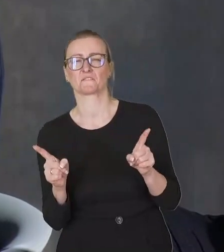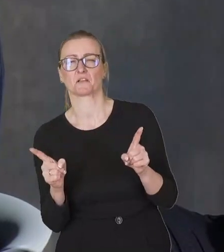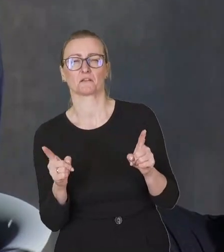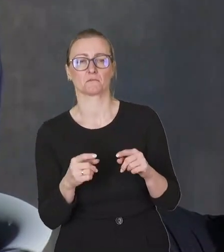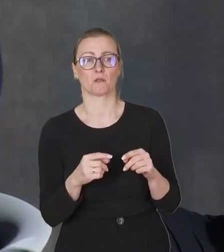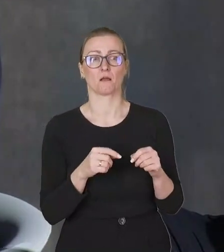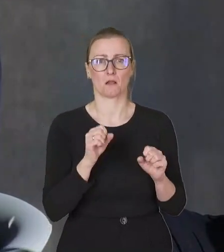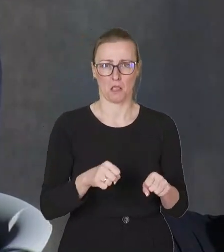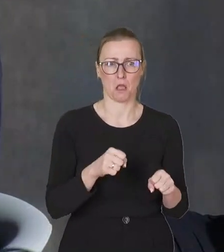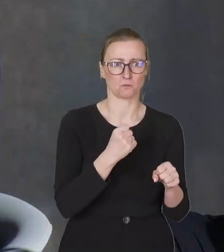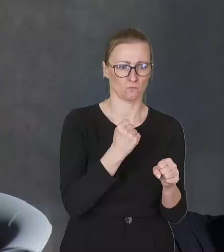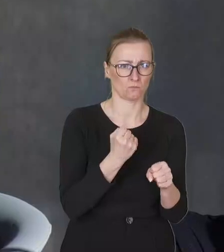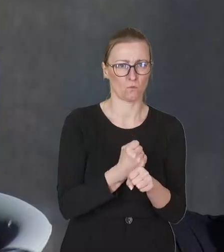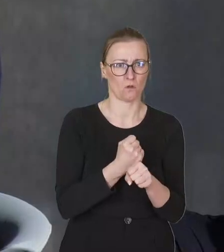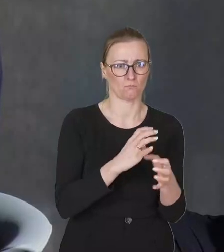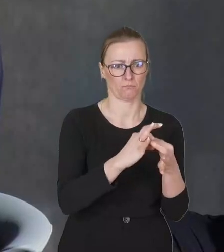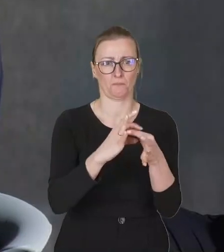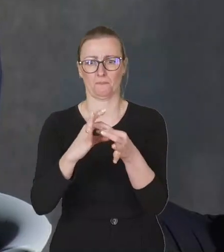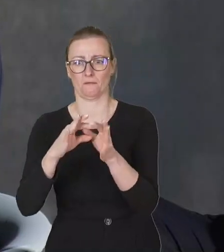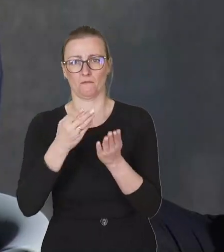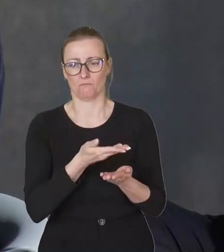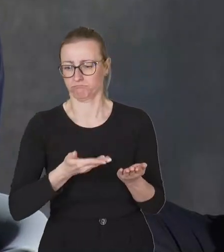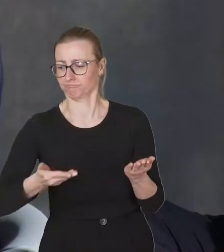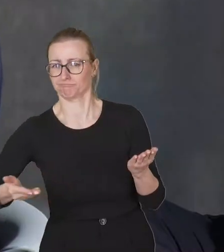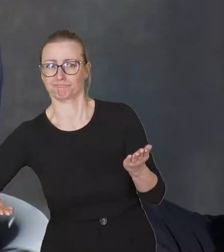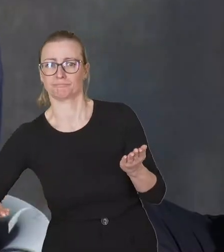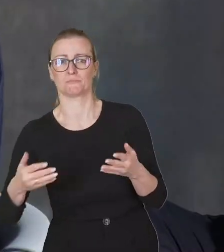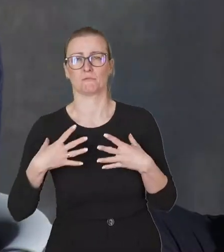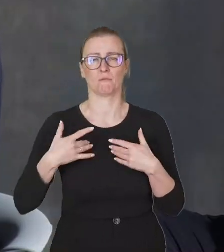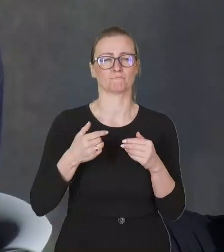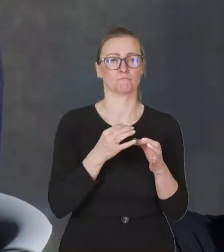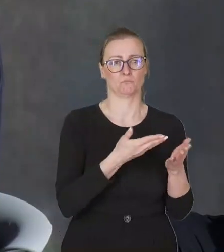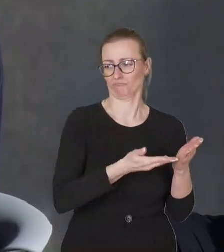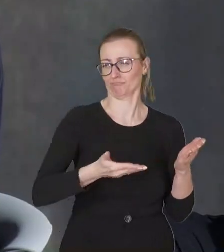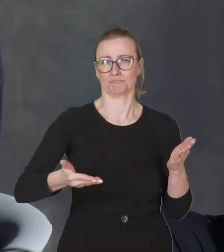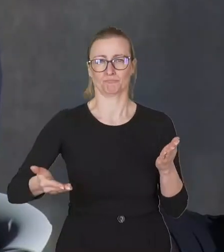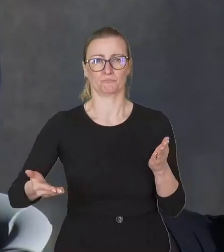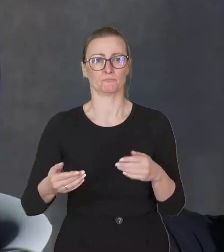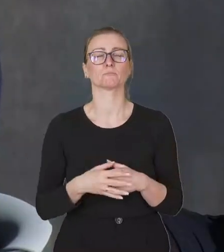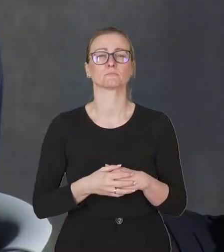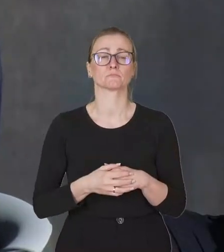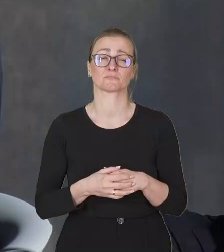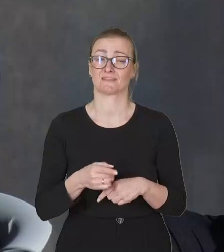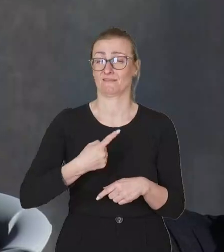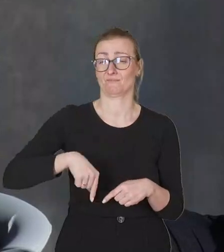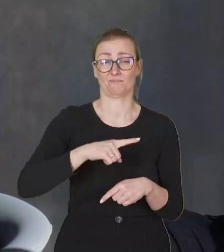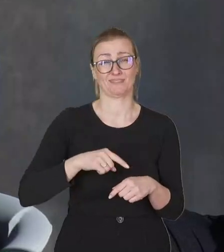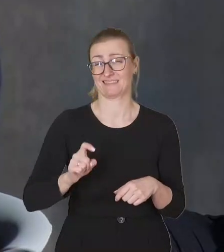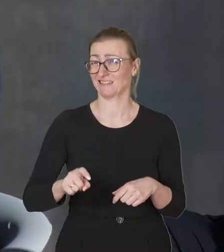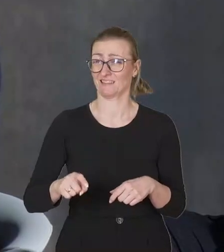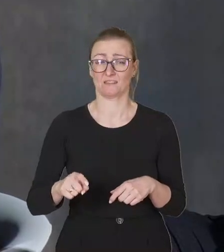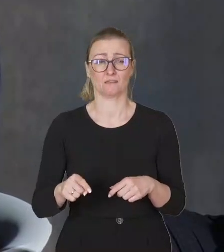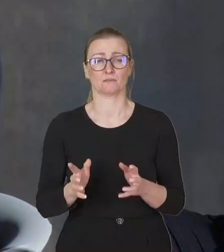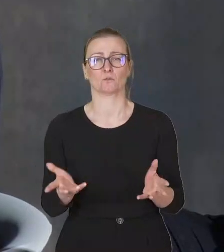level. So we need to those regional policies to be complemented, but very fast, very flexible, and very agile